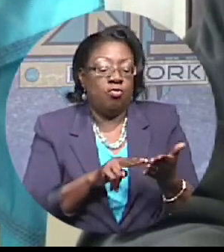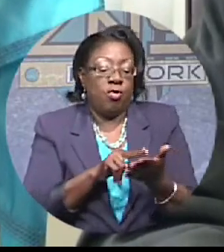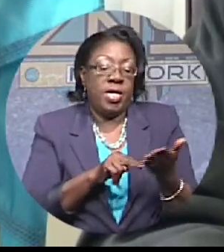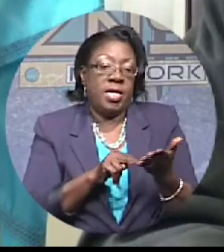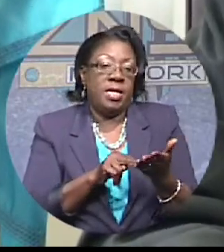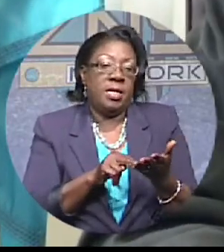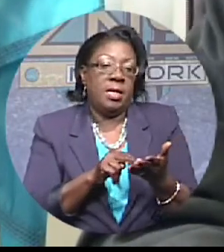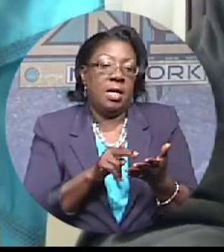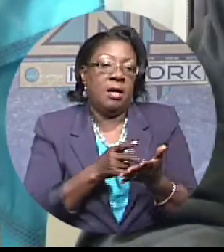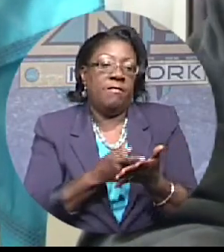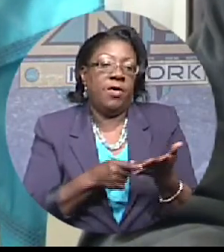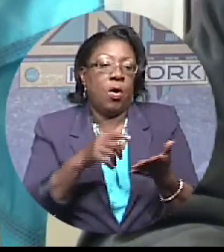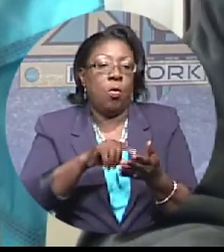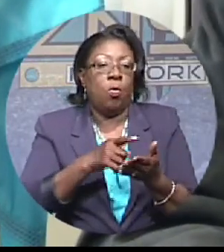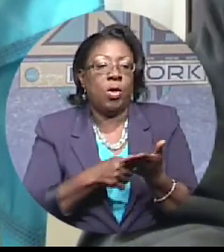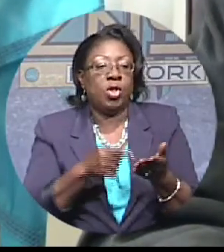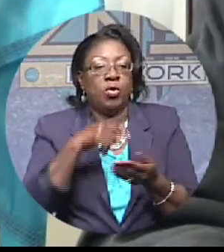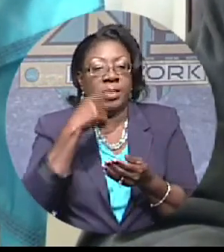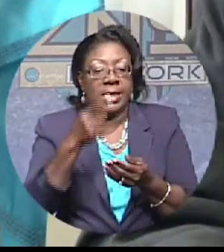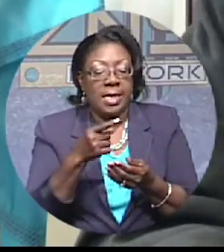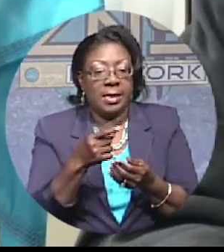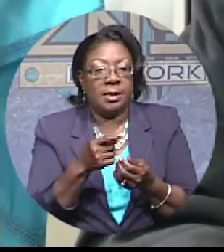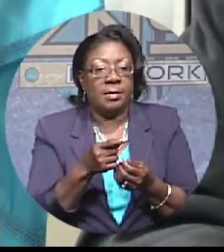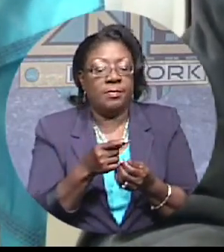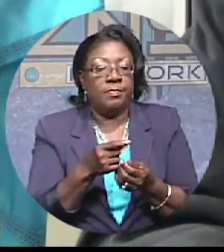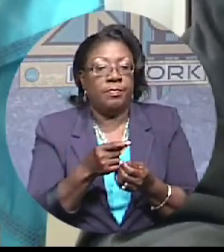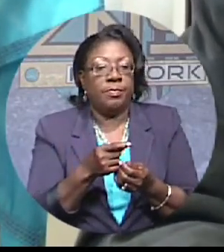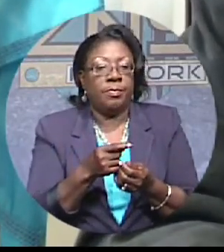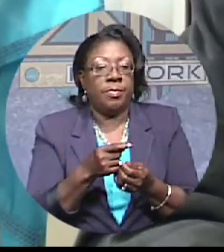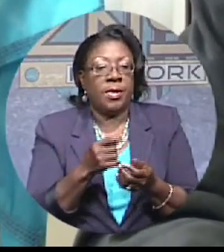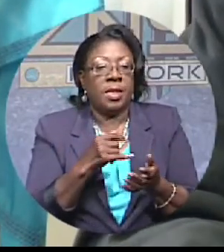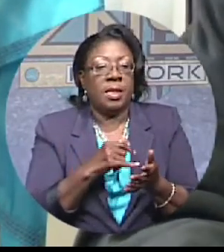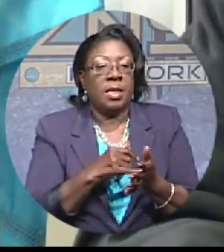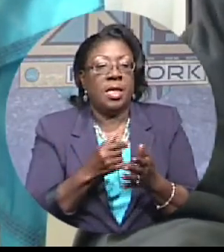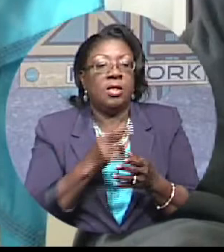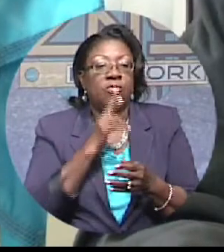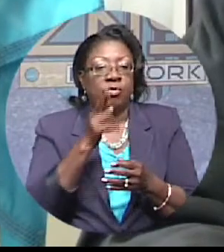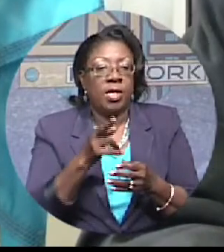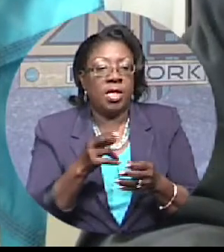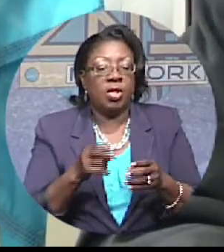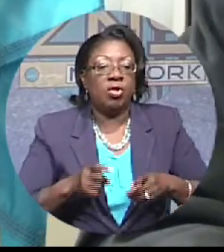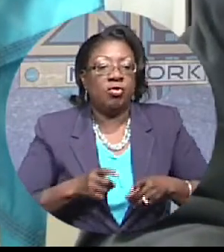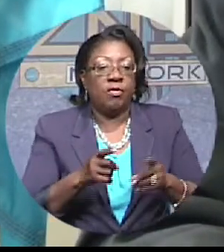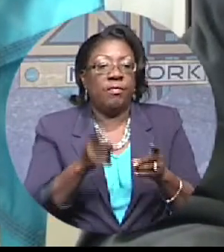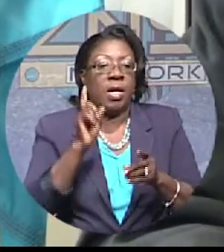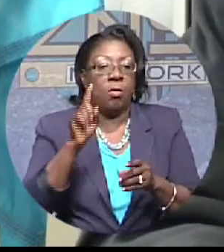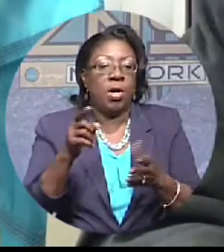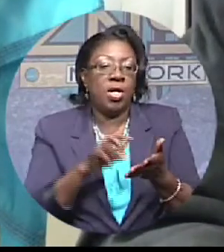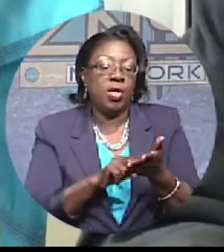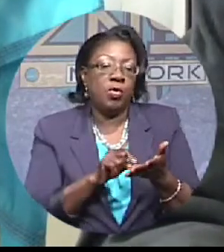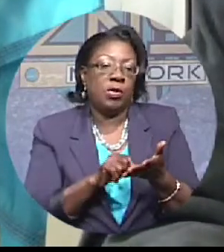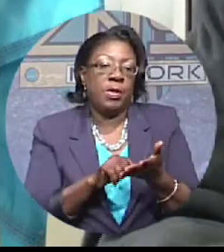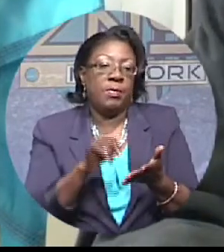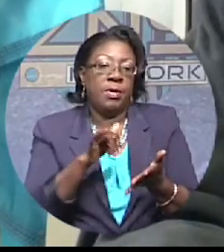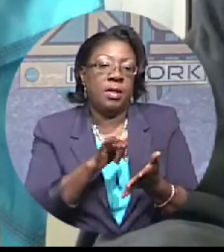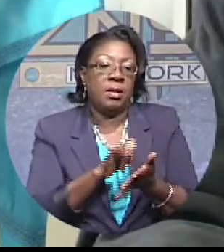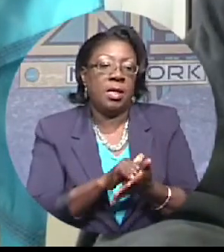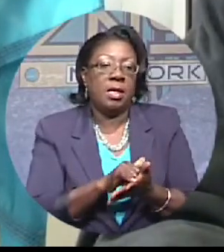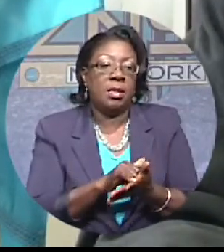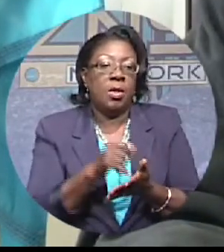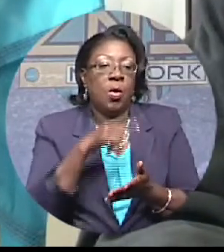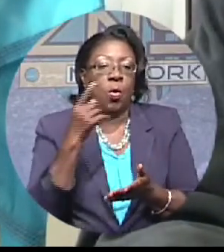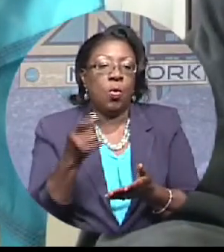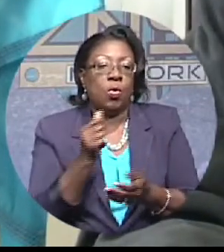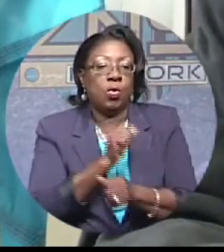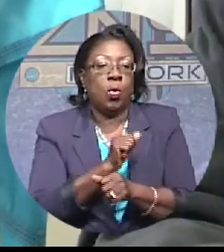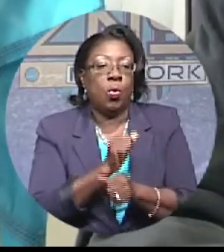out what you said precisely. Mm-hmm. It was really driven by one newspaper that whose work permit was